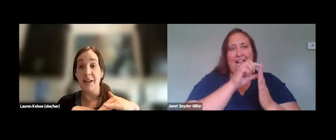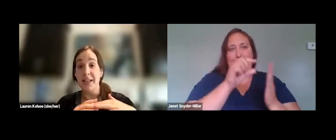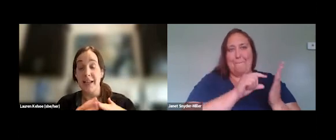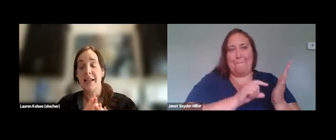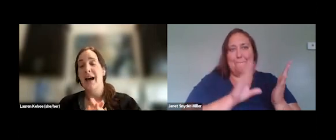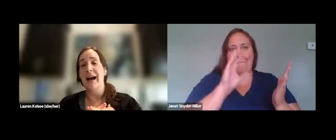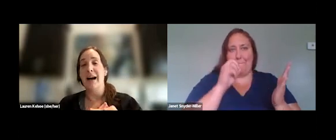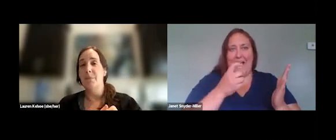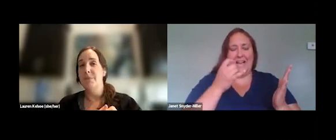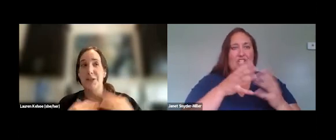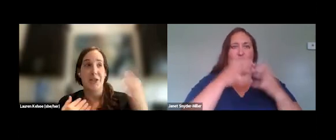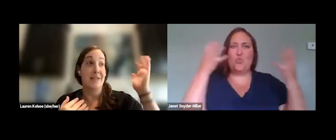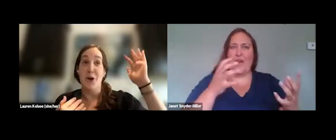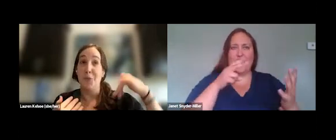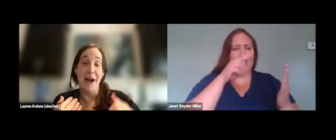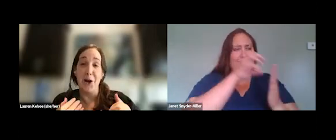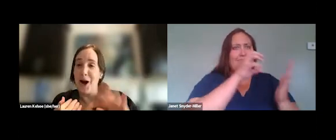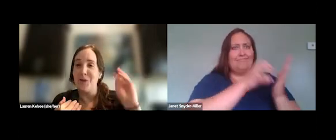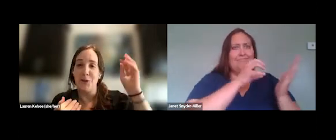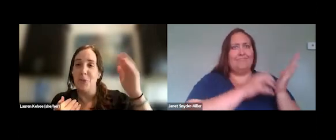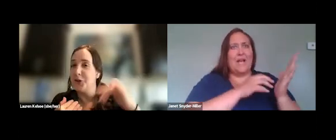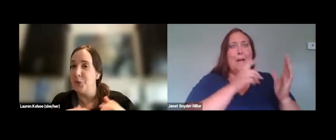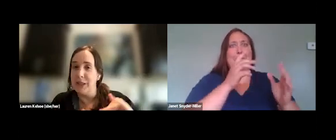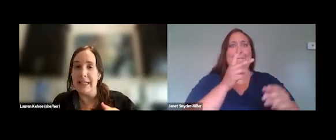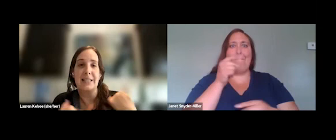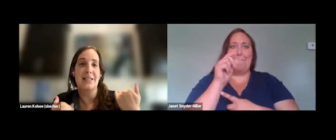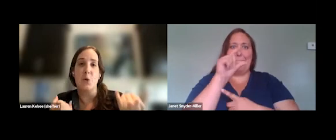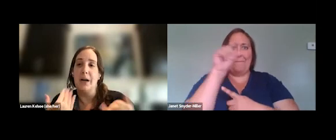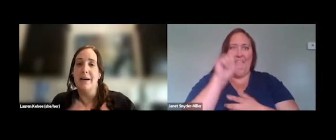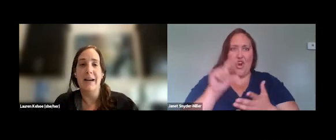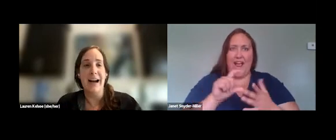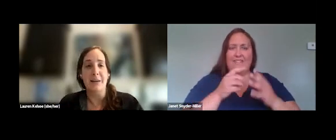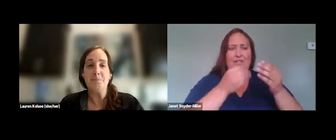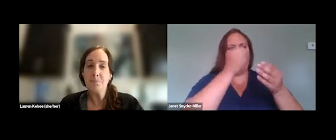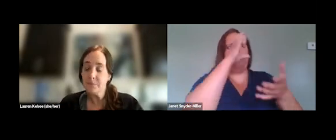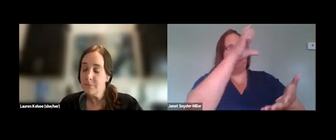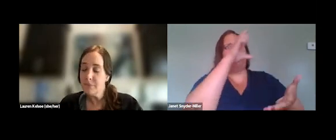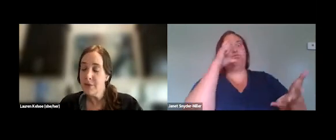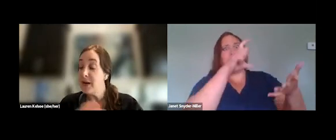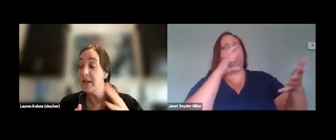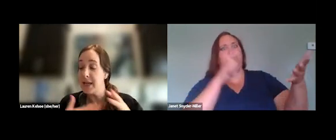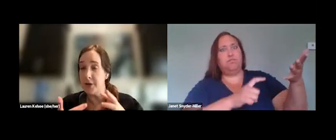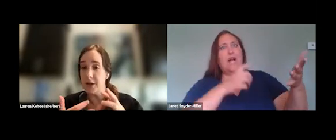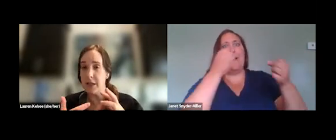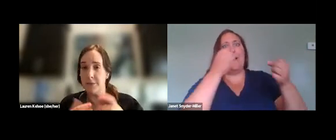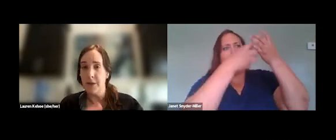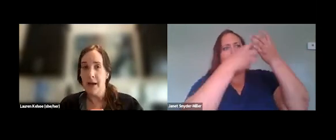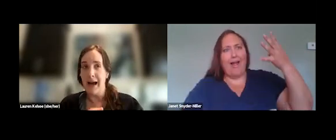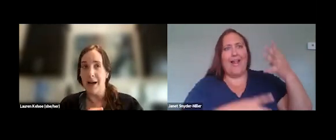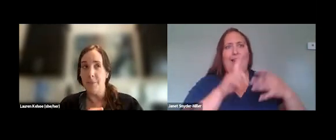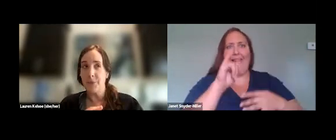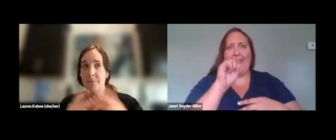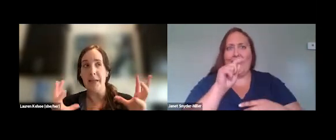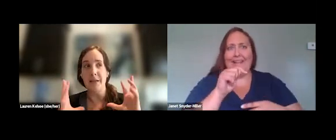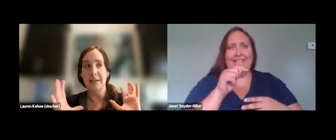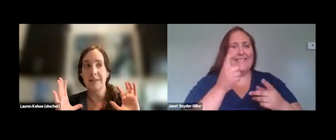lots of content, such as long paragraphs or multiple lists or various other kind